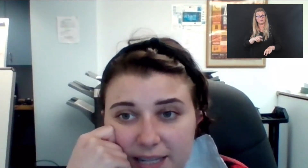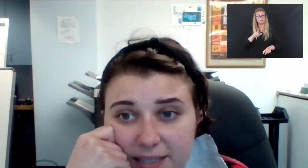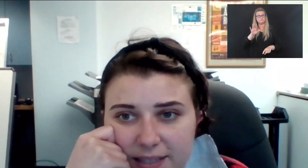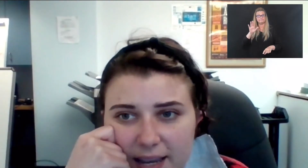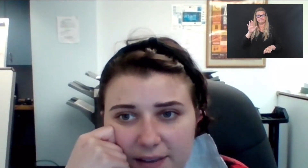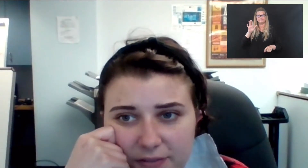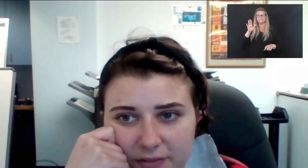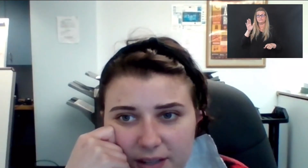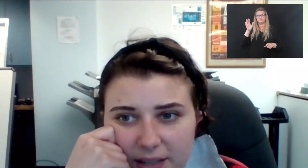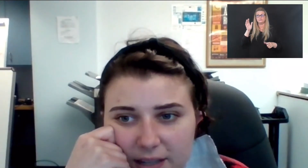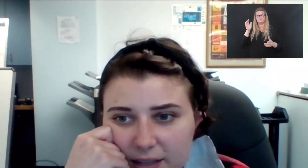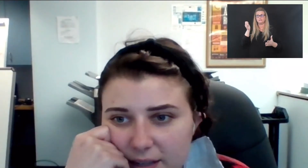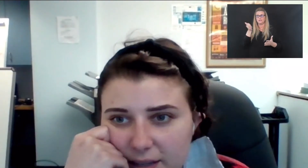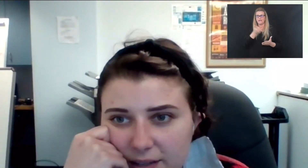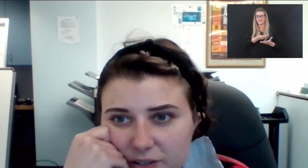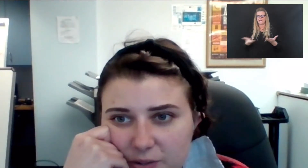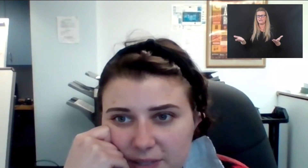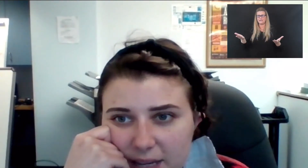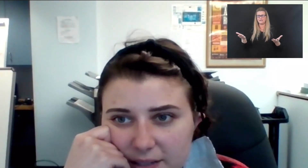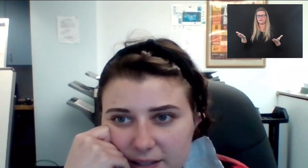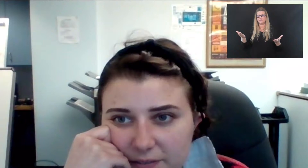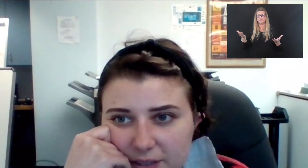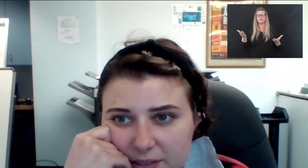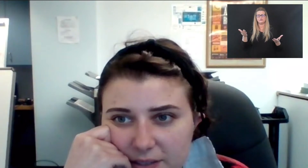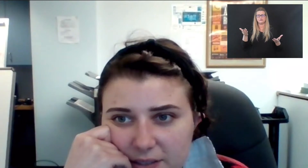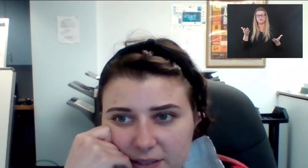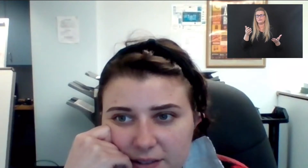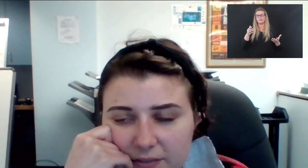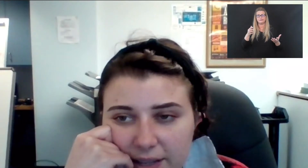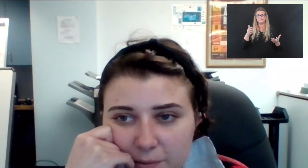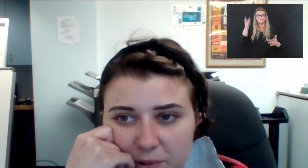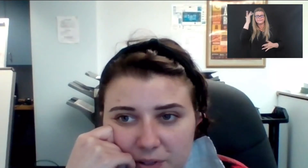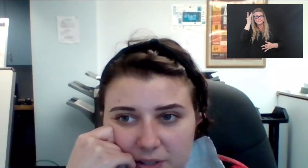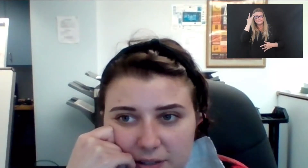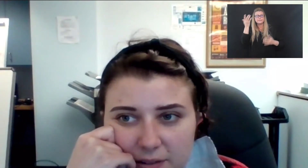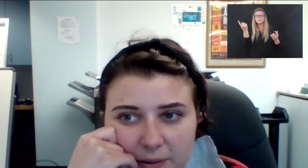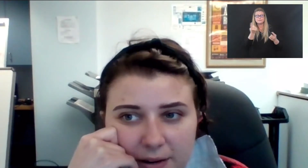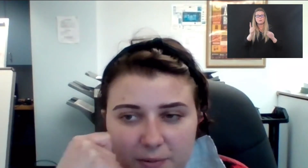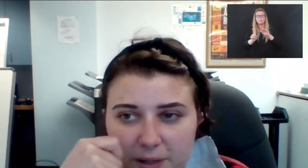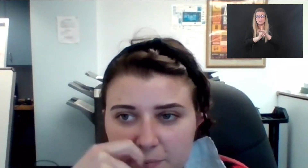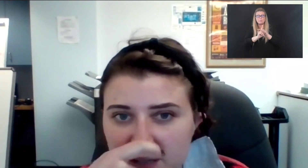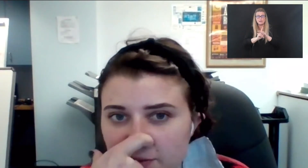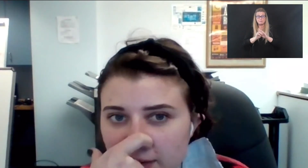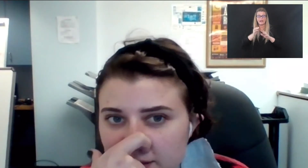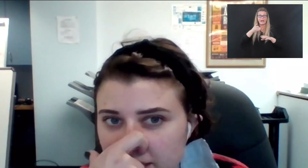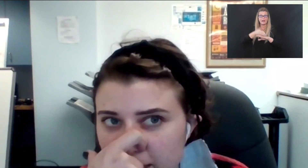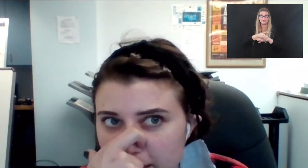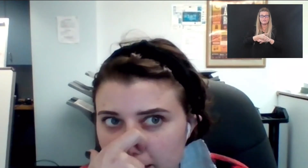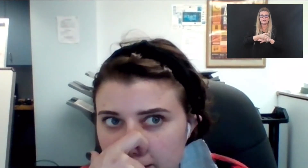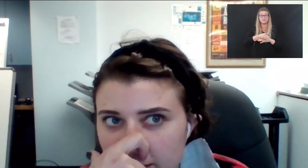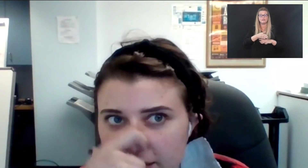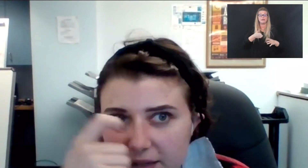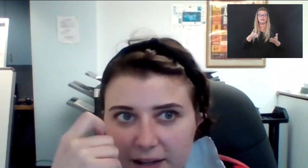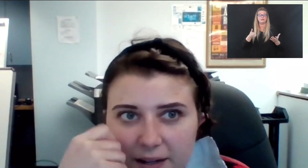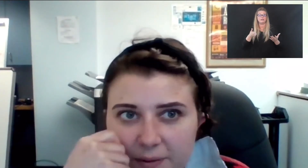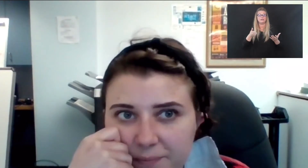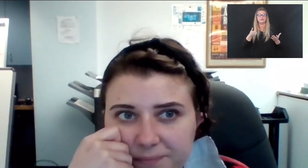through V-Safe. And she was asking if this is still available to everyone being